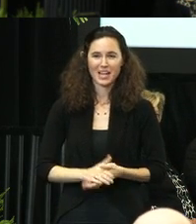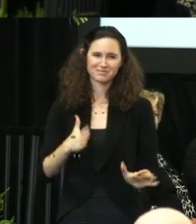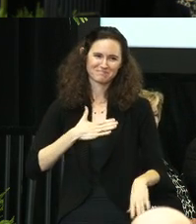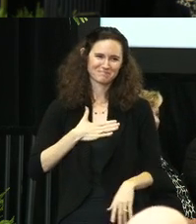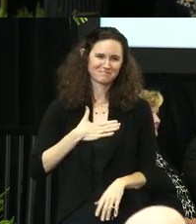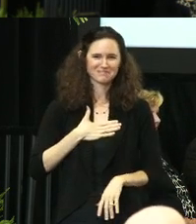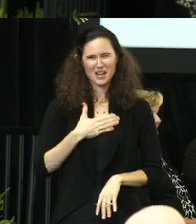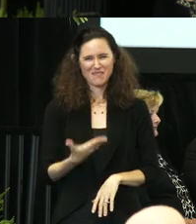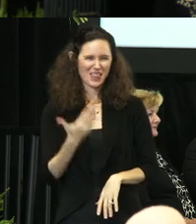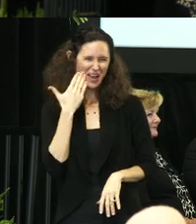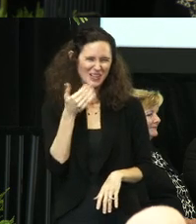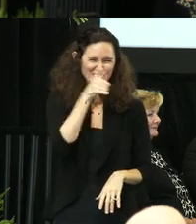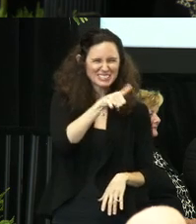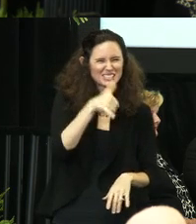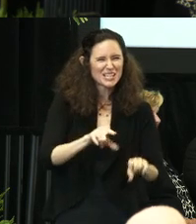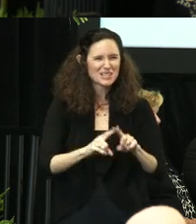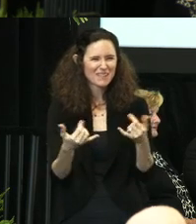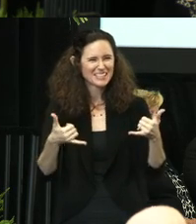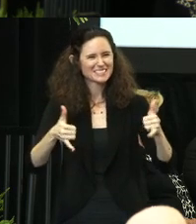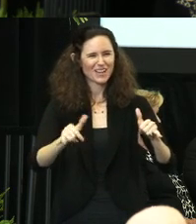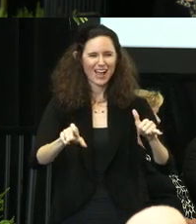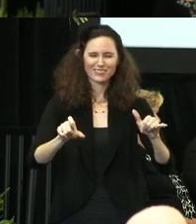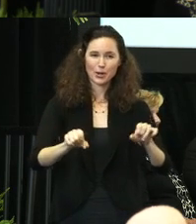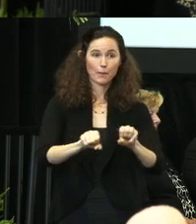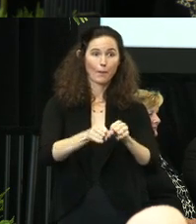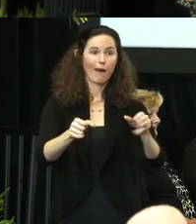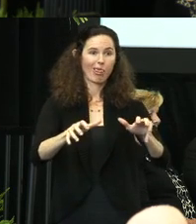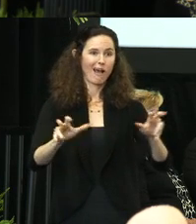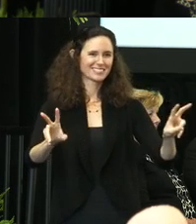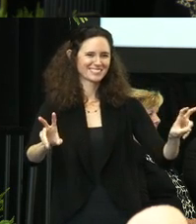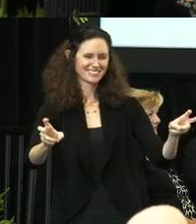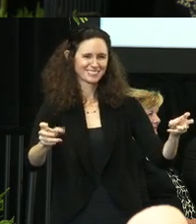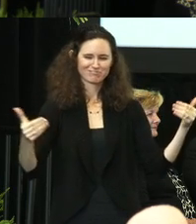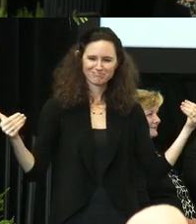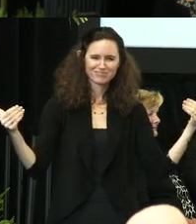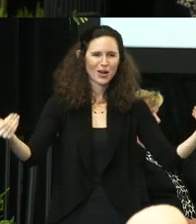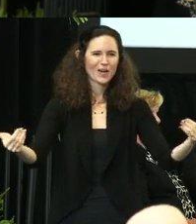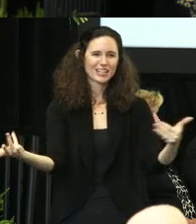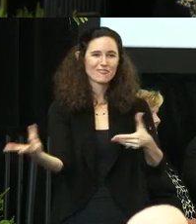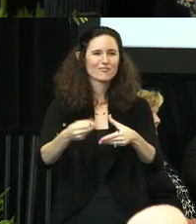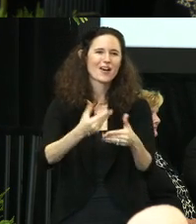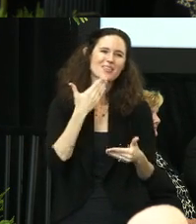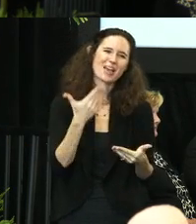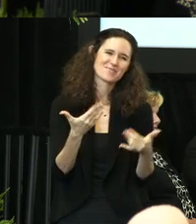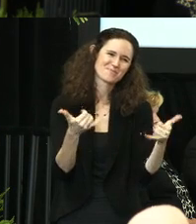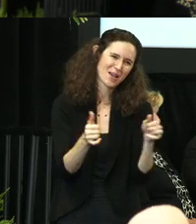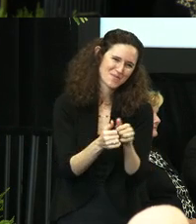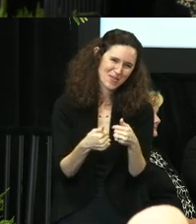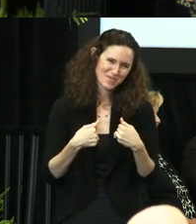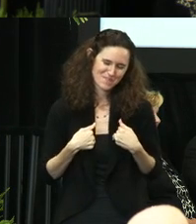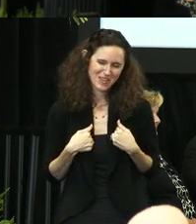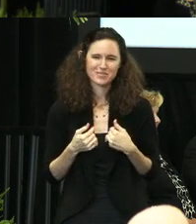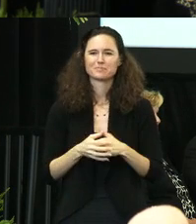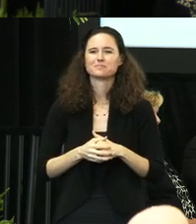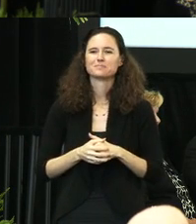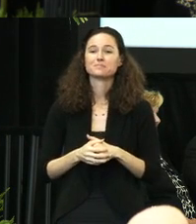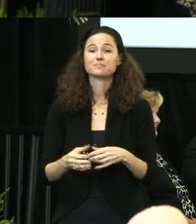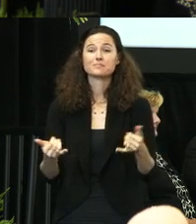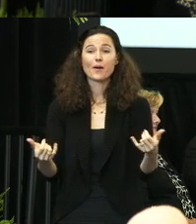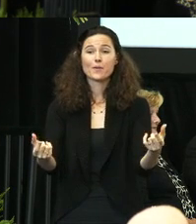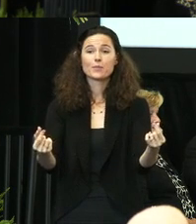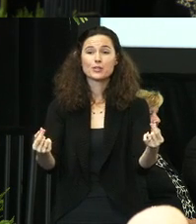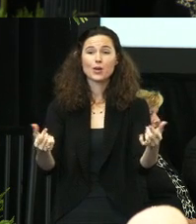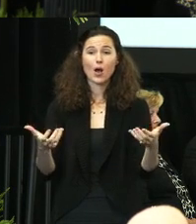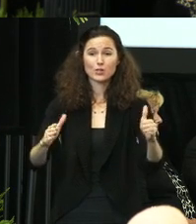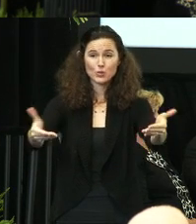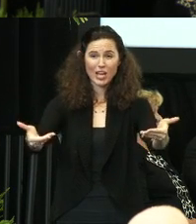admittedly, that's a little cheesy, but we got to break the ice some kind of way. And thank you for playing along with me. What I'd like to do now is